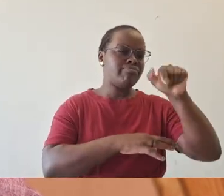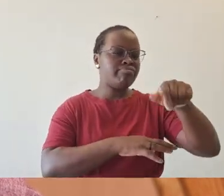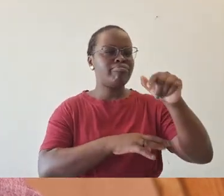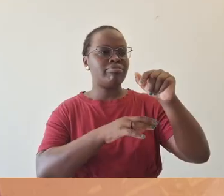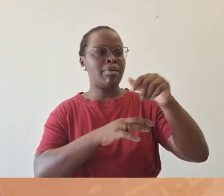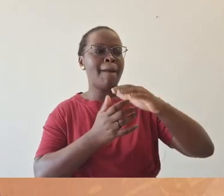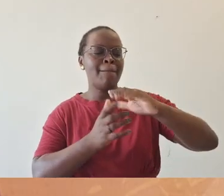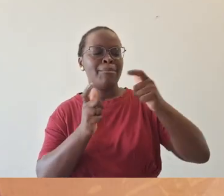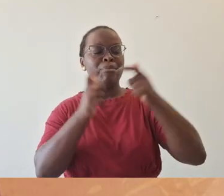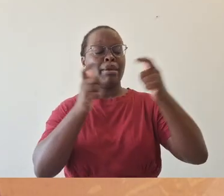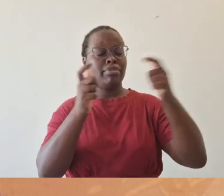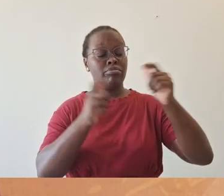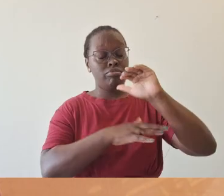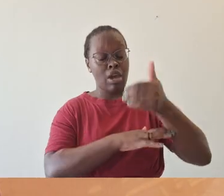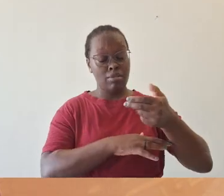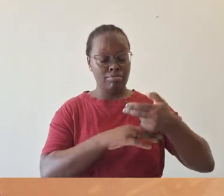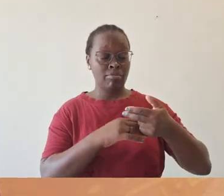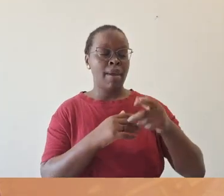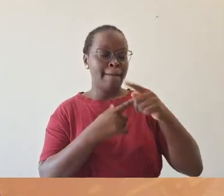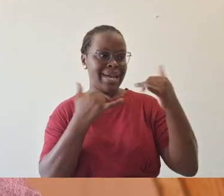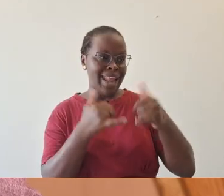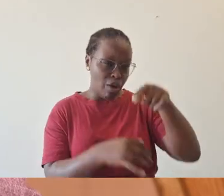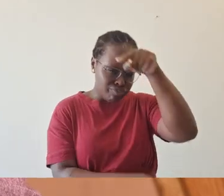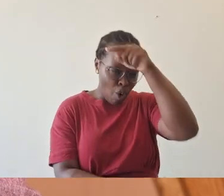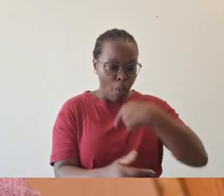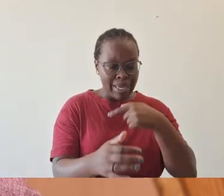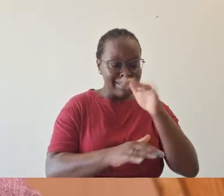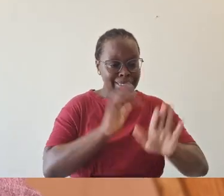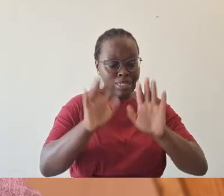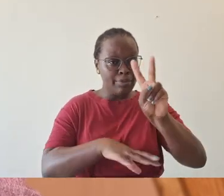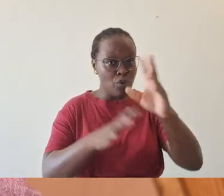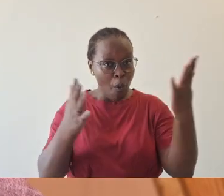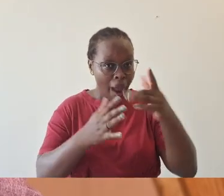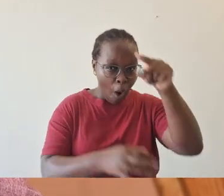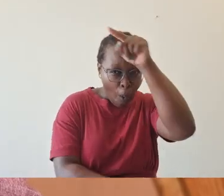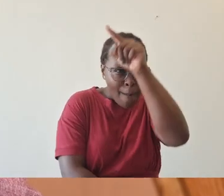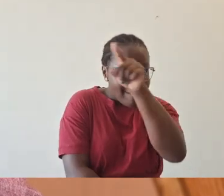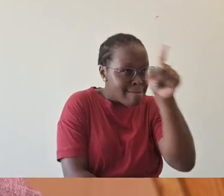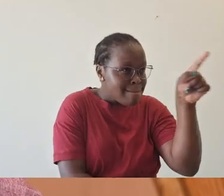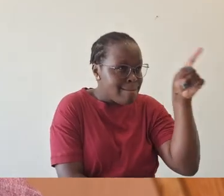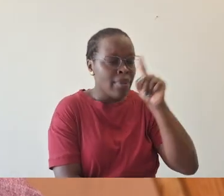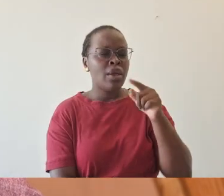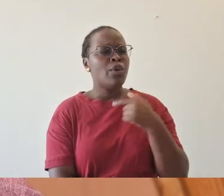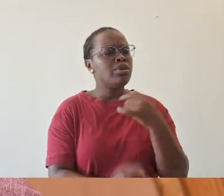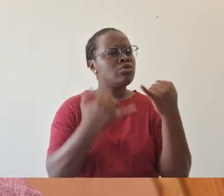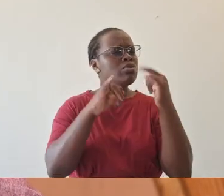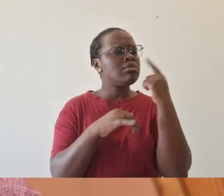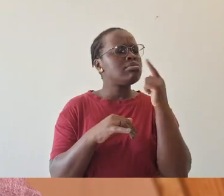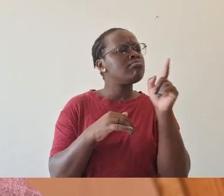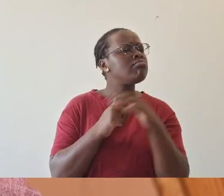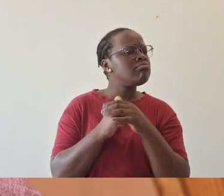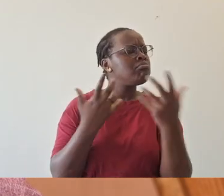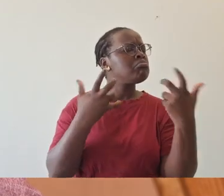of Nairobi. Even when we took this to a rural setting, there was still that appreciation of presence. So it wasn't really what